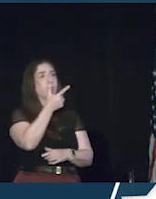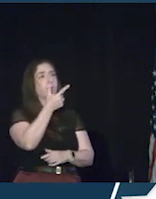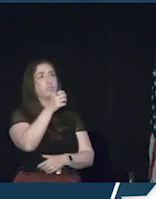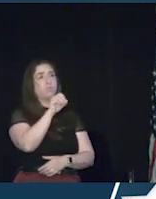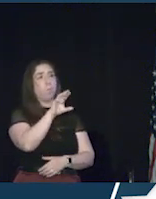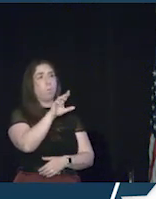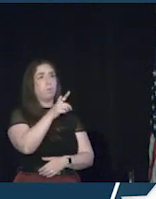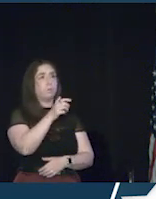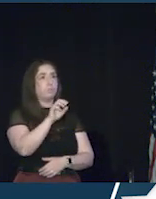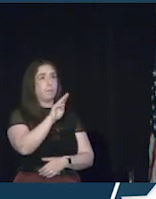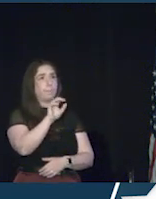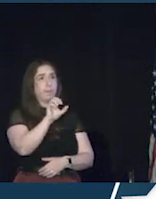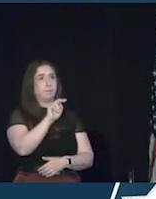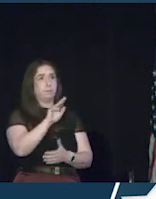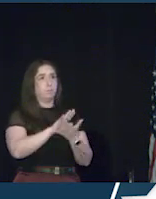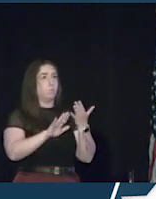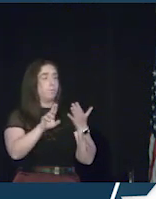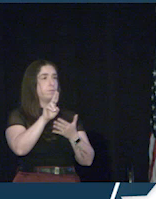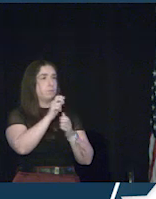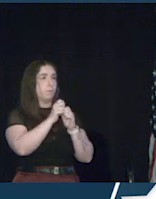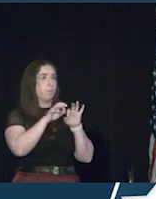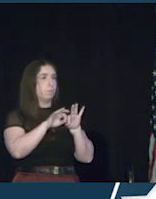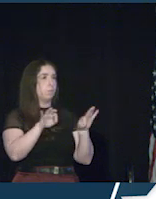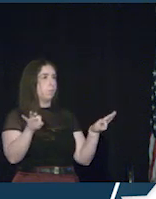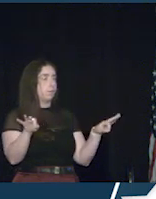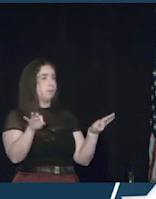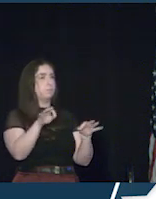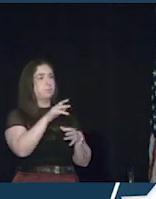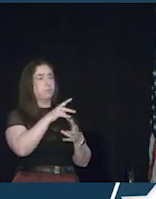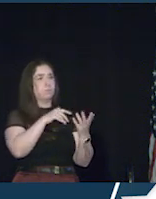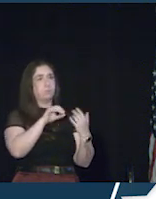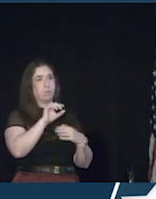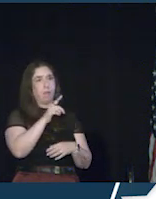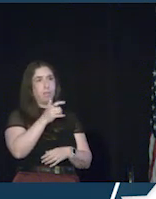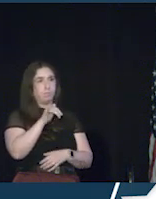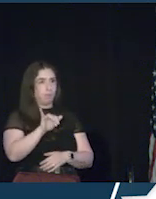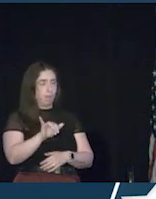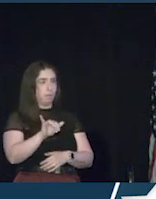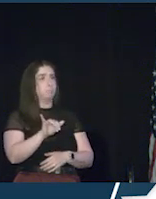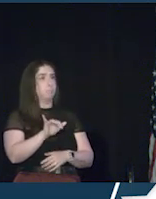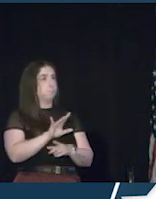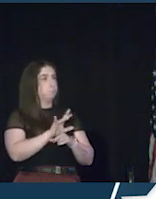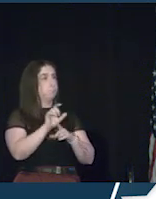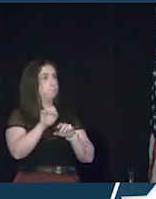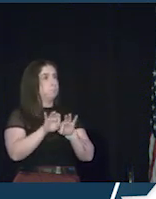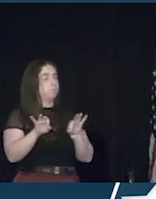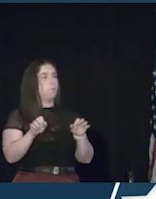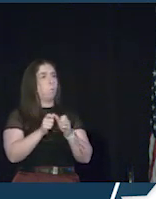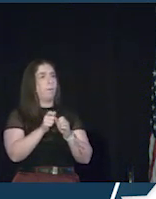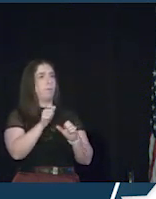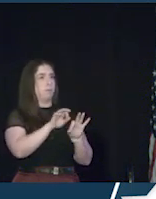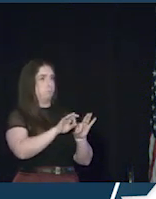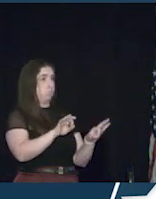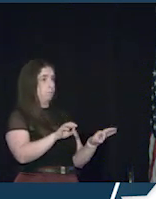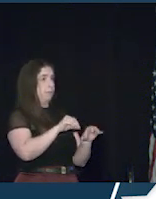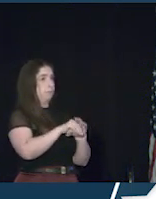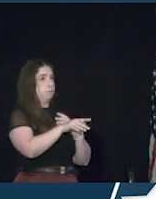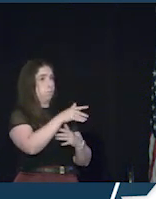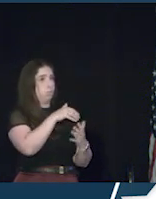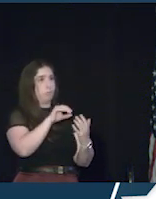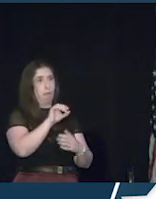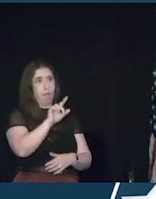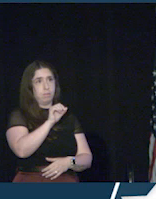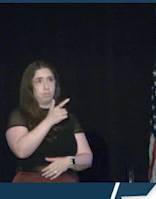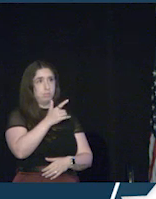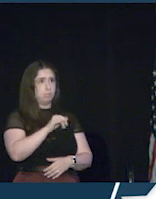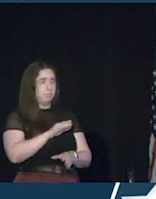University with a degree in sociology, graduated magna cum laude with a degree in sociology with a concentration